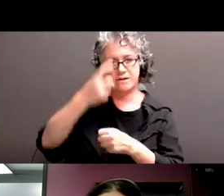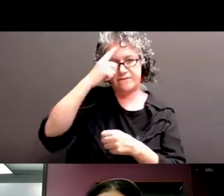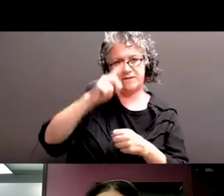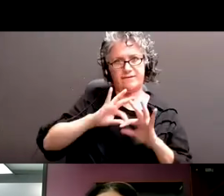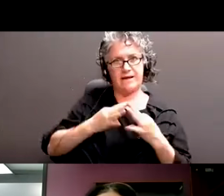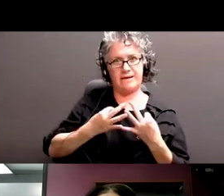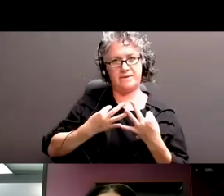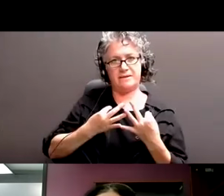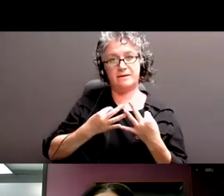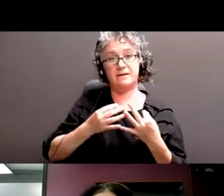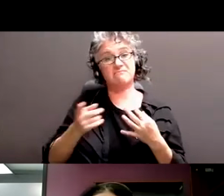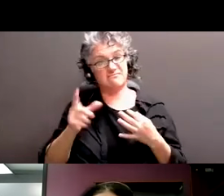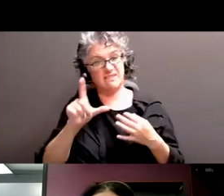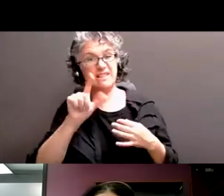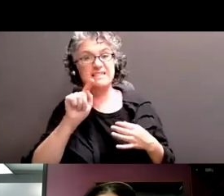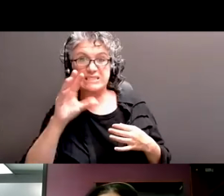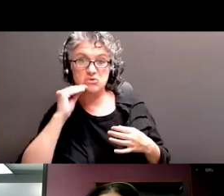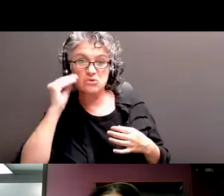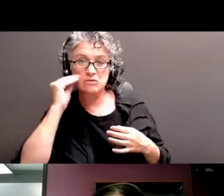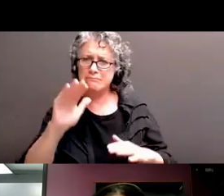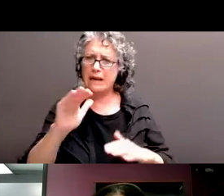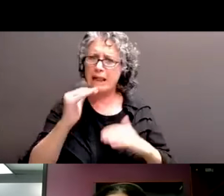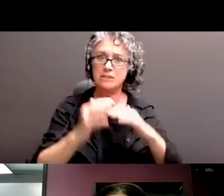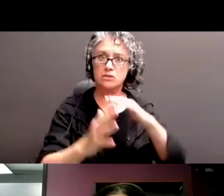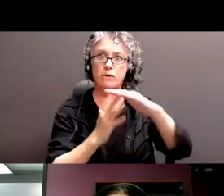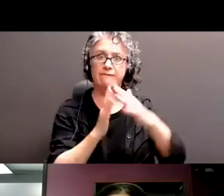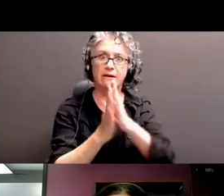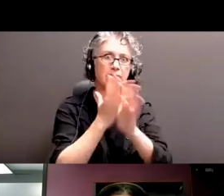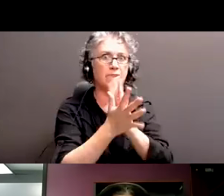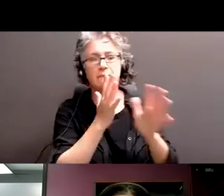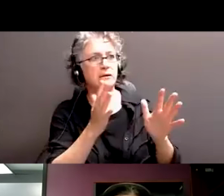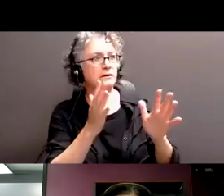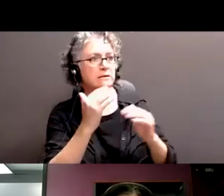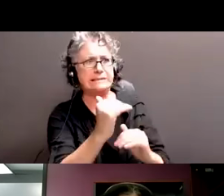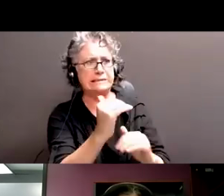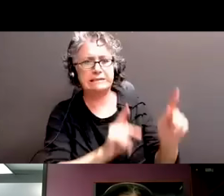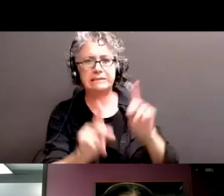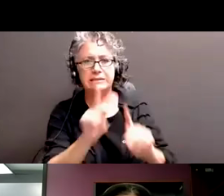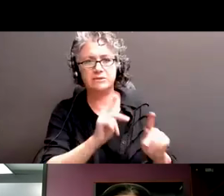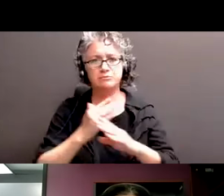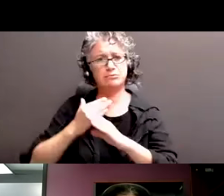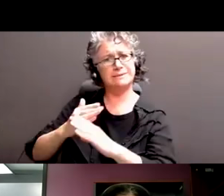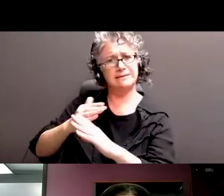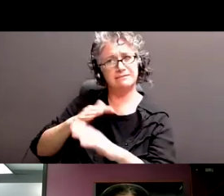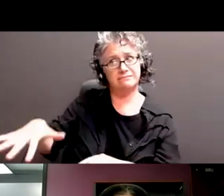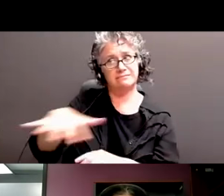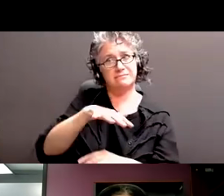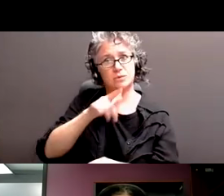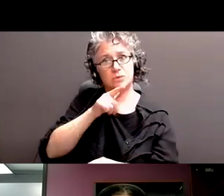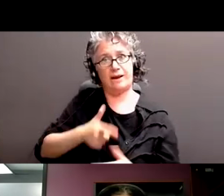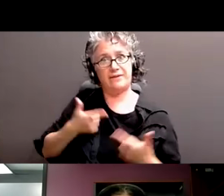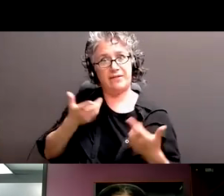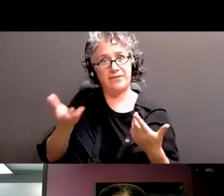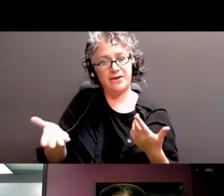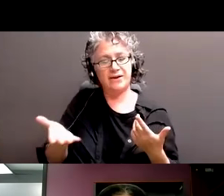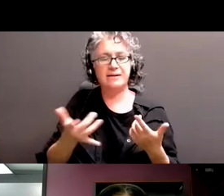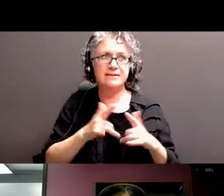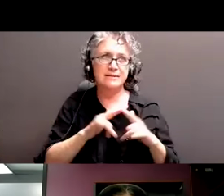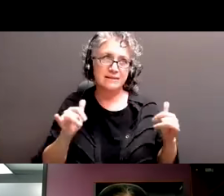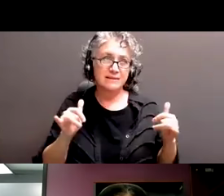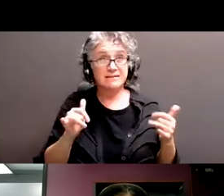limit traffic. They need to put these restrictions in place to protect the residents. But you know, it